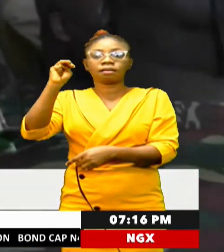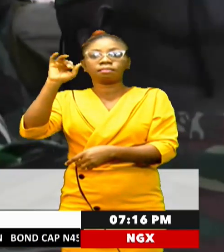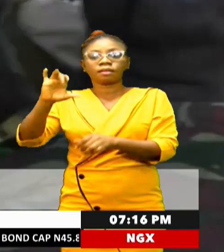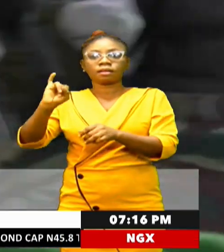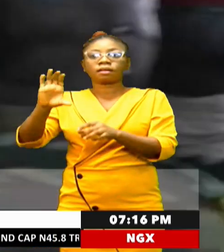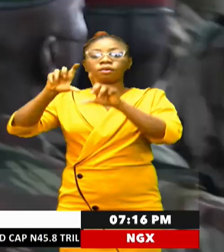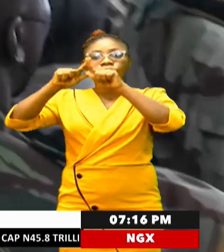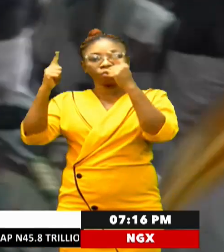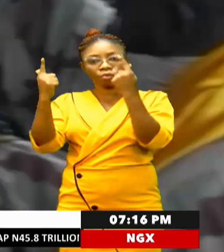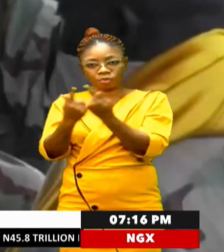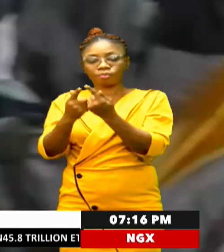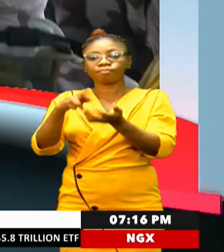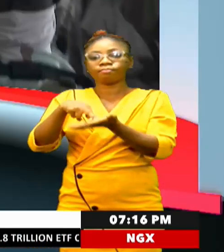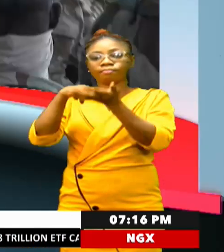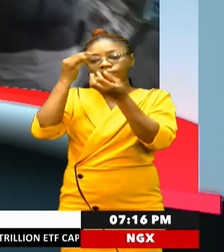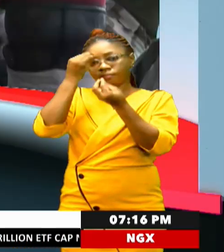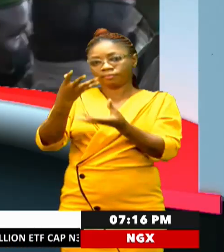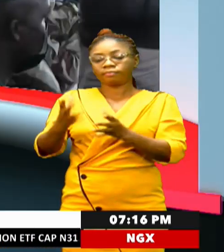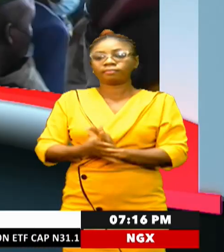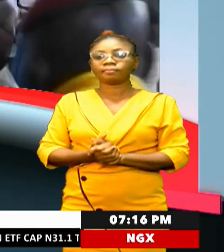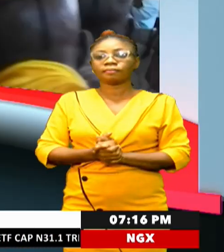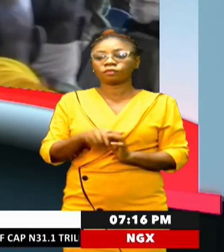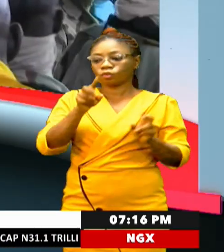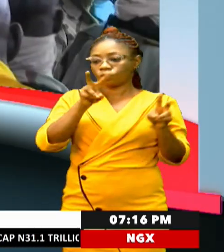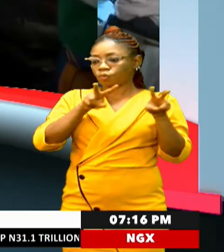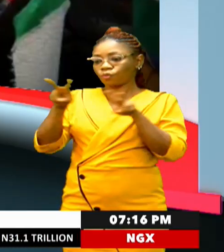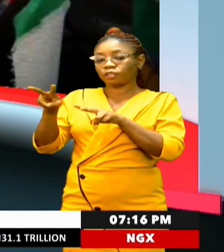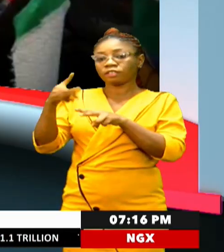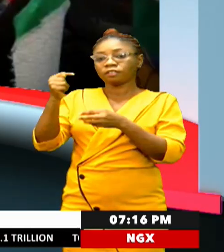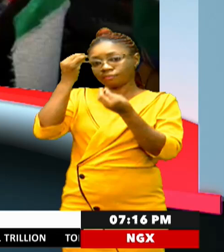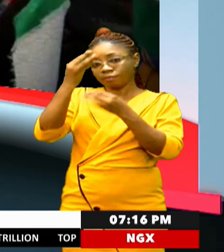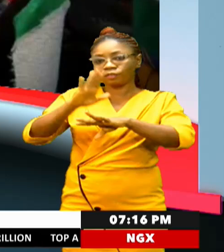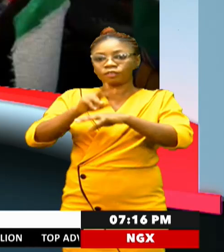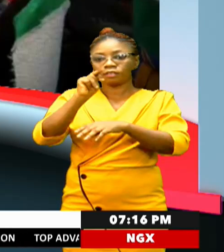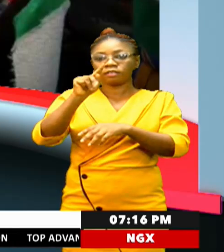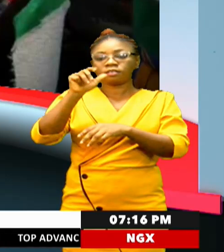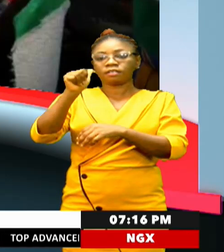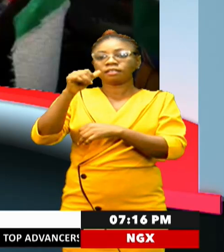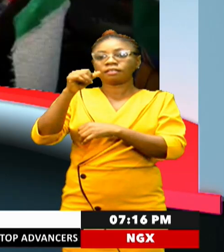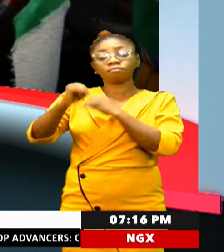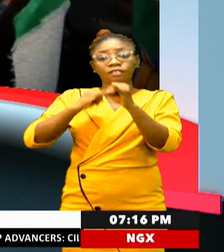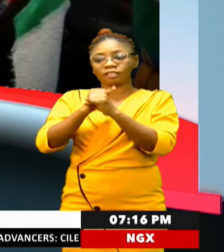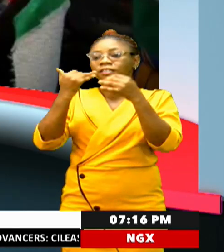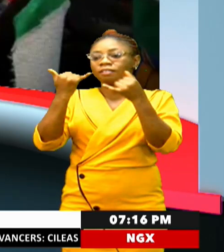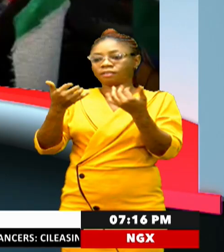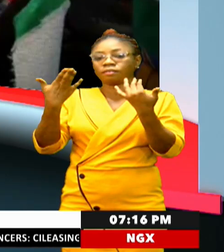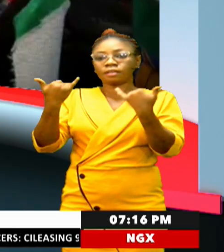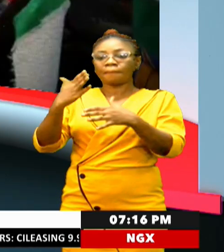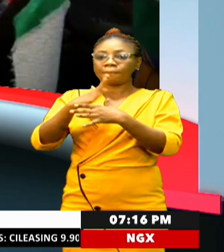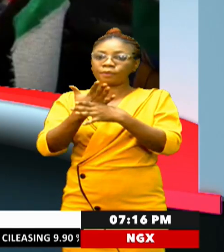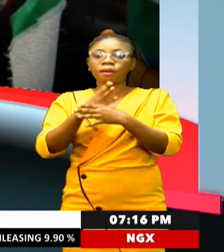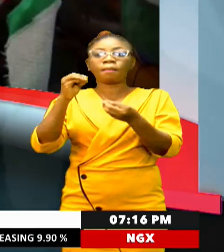Nwabueze, NTA News. You're watching the news on NTA International. Time to take a breather. More reports